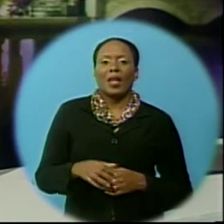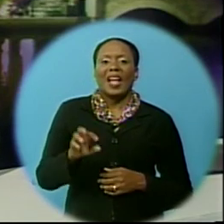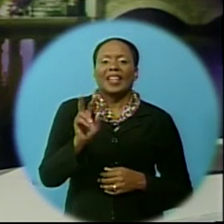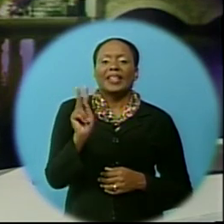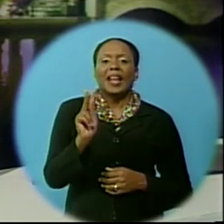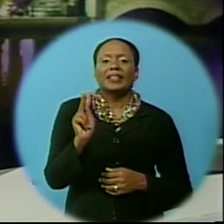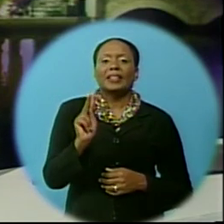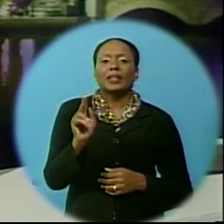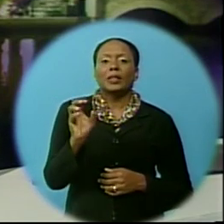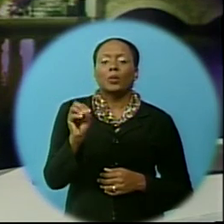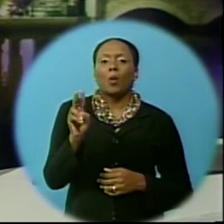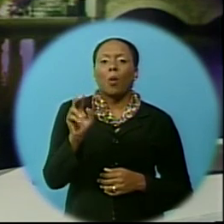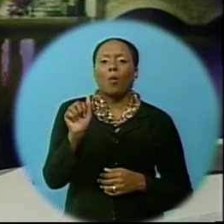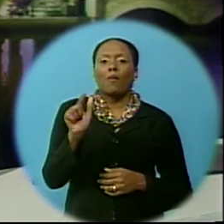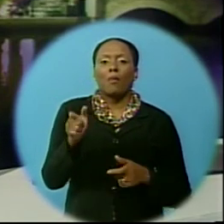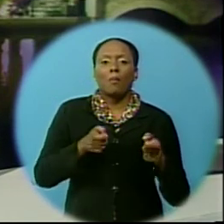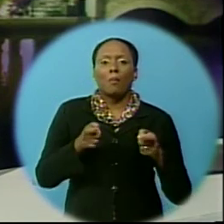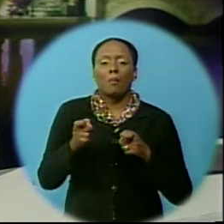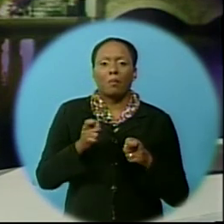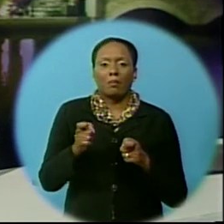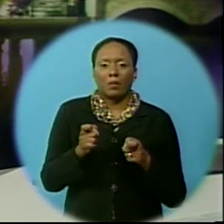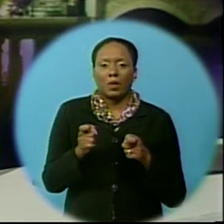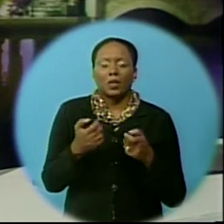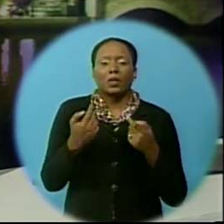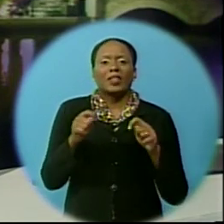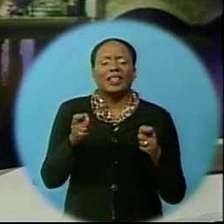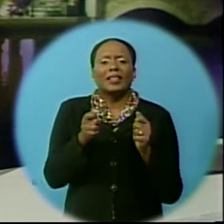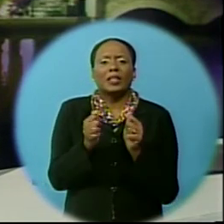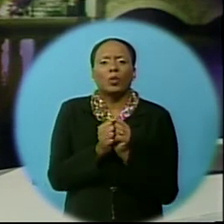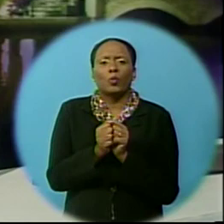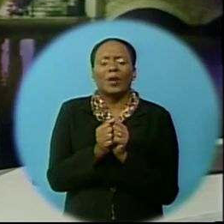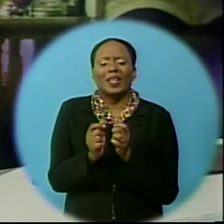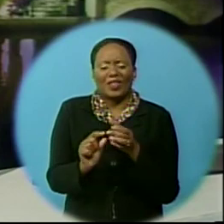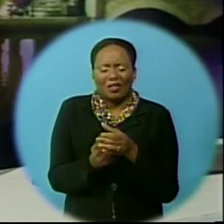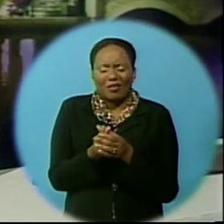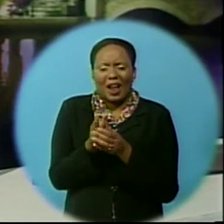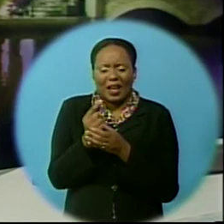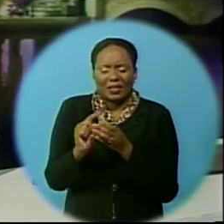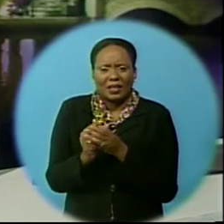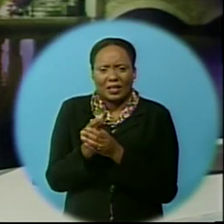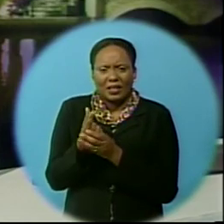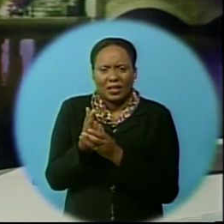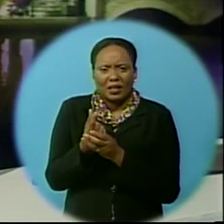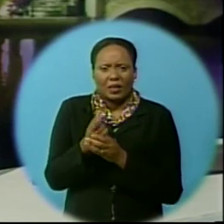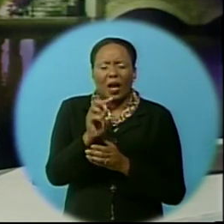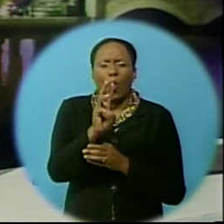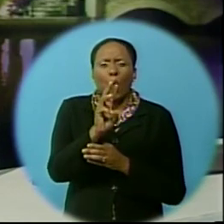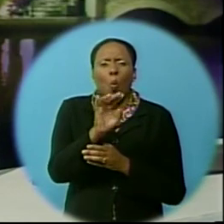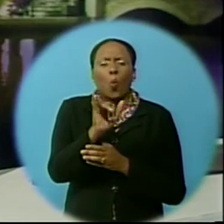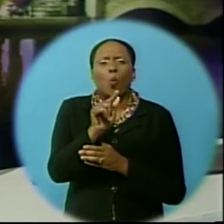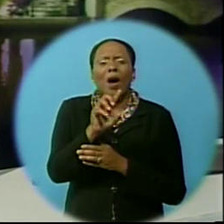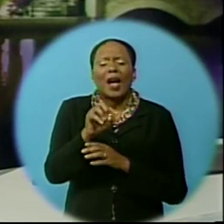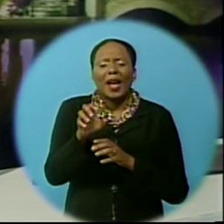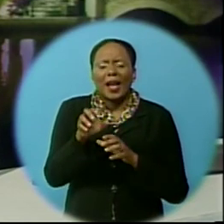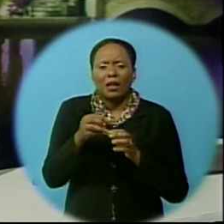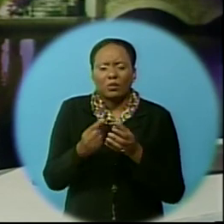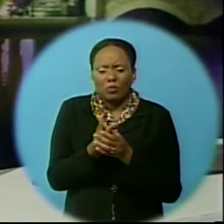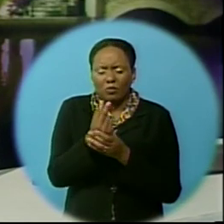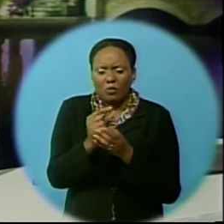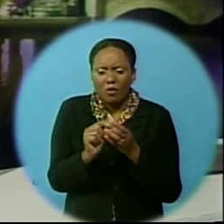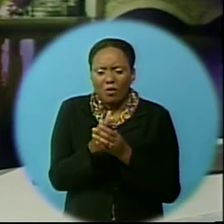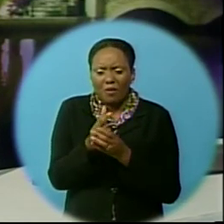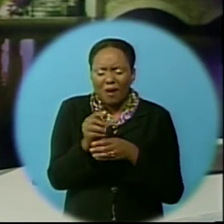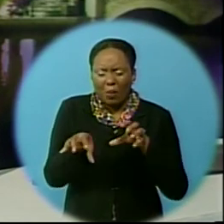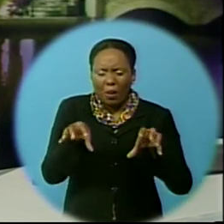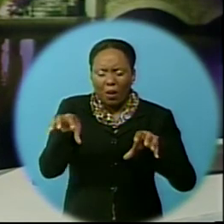has sought outside help in solving the wild grass issue at the island's main cricket facility. Sports Minister Stephen Lashley told CBC